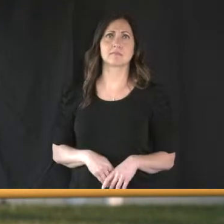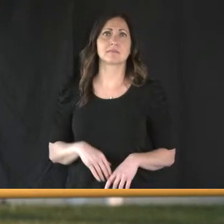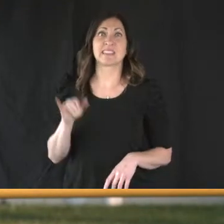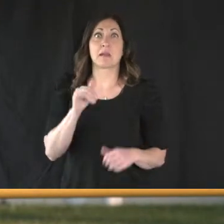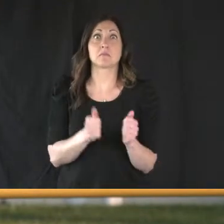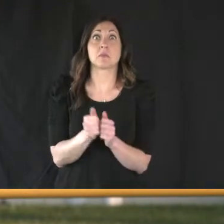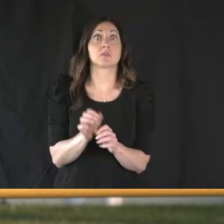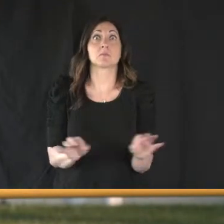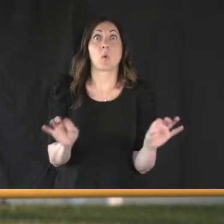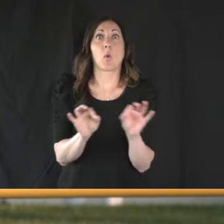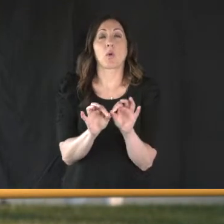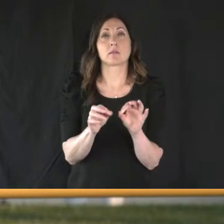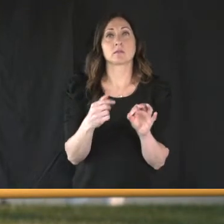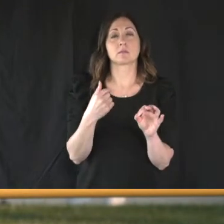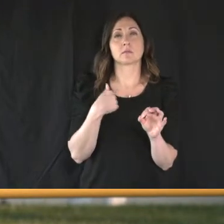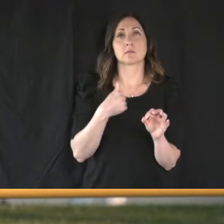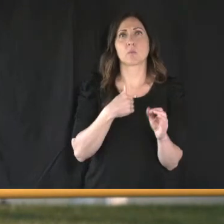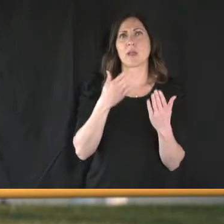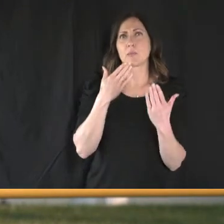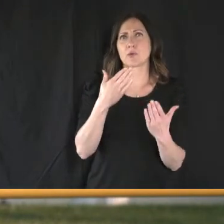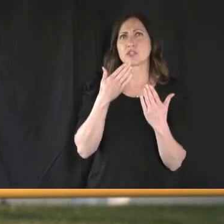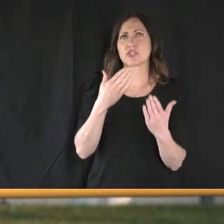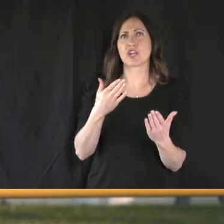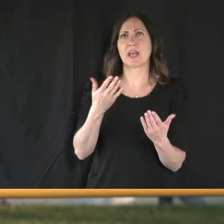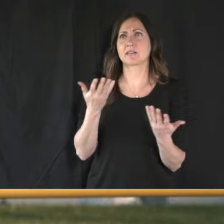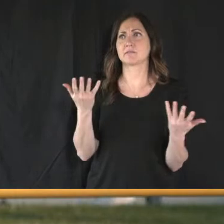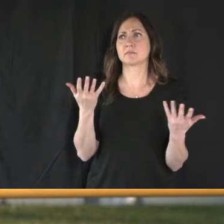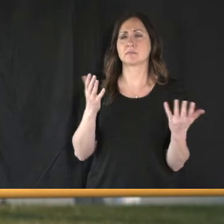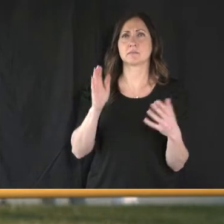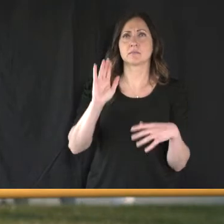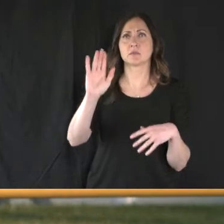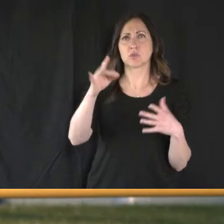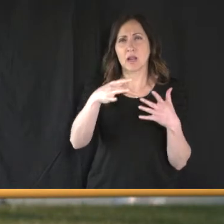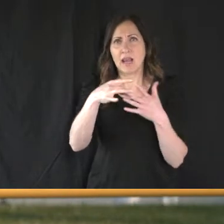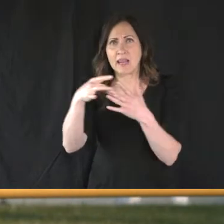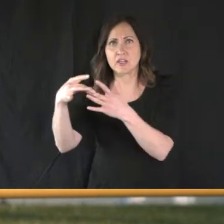much appreciated leadership, vision,